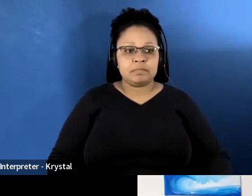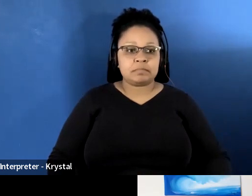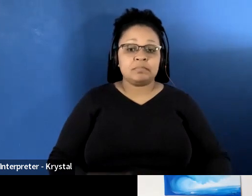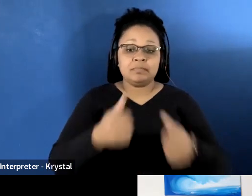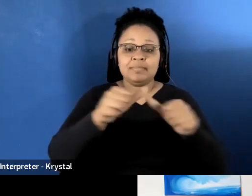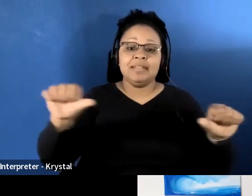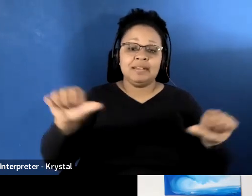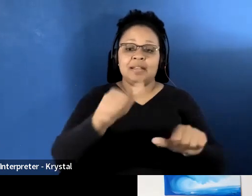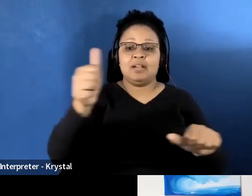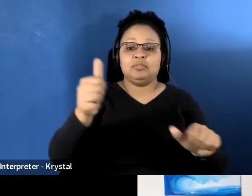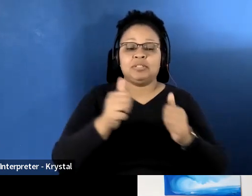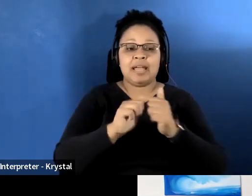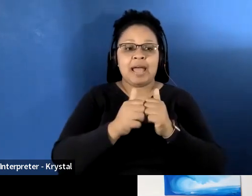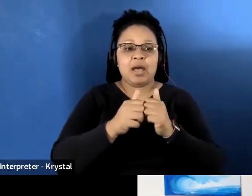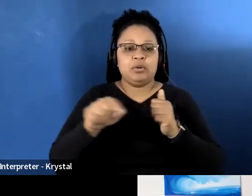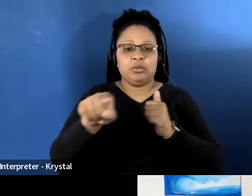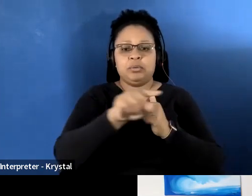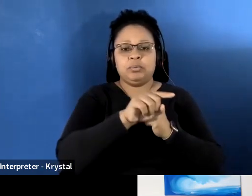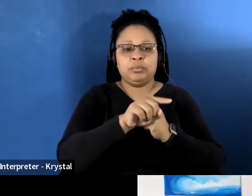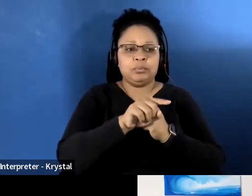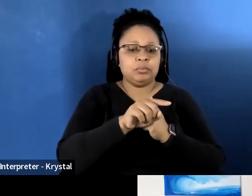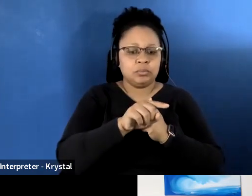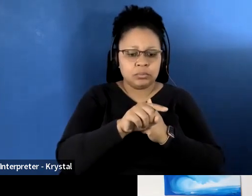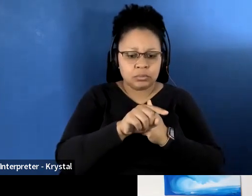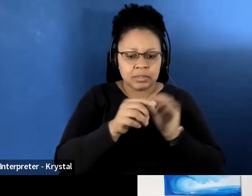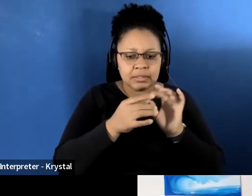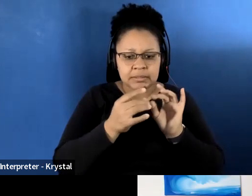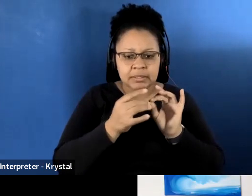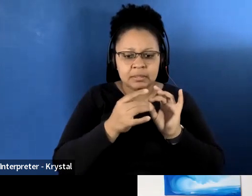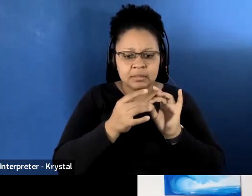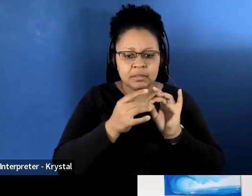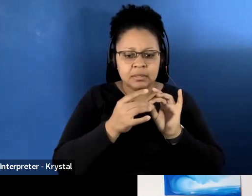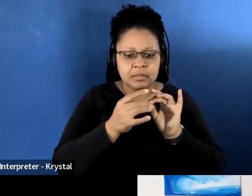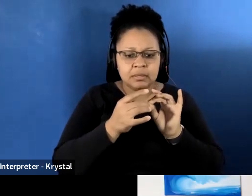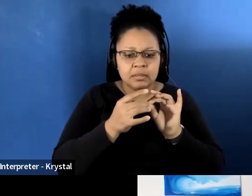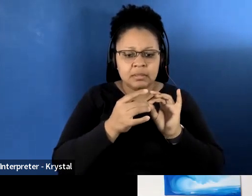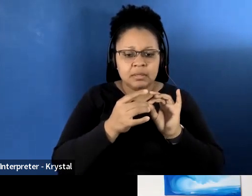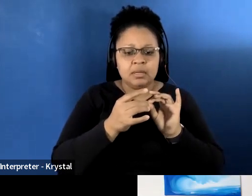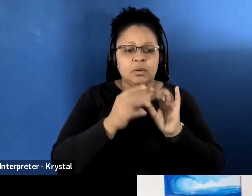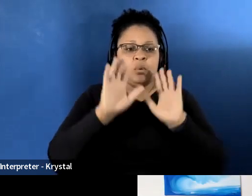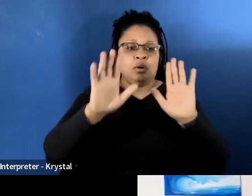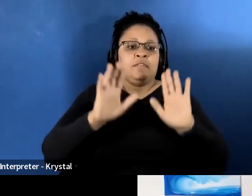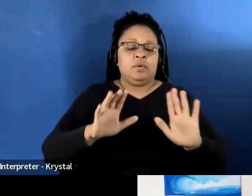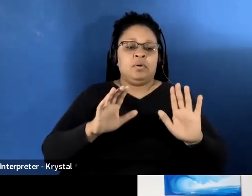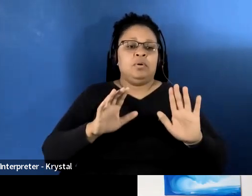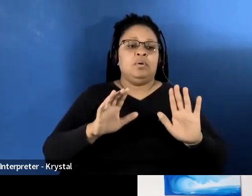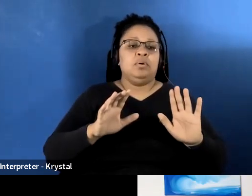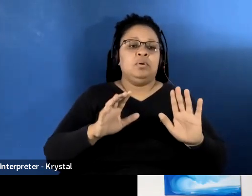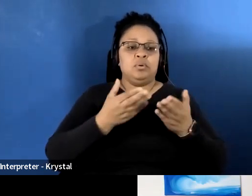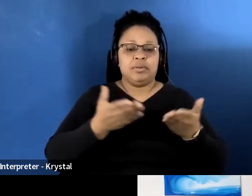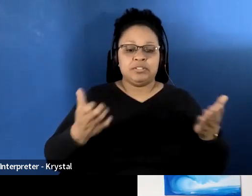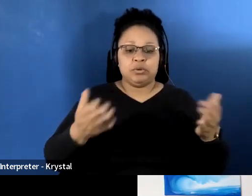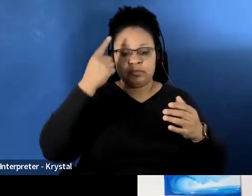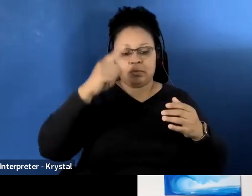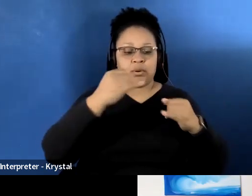Anyone else? How do you, let's see, there is a comment, great resource on boundaries and saying